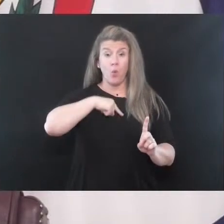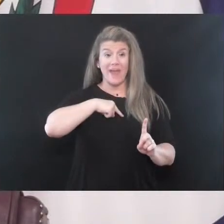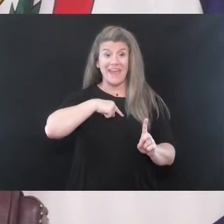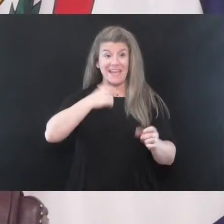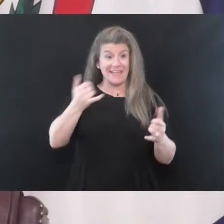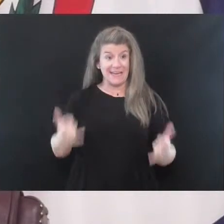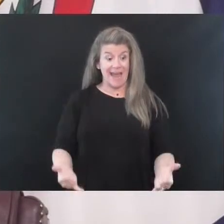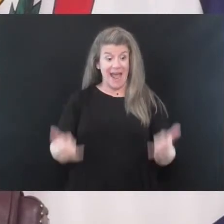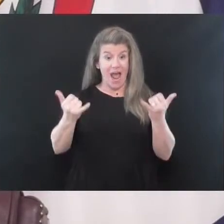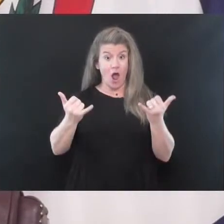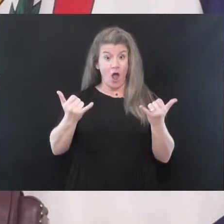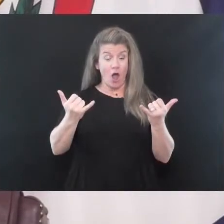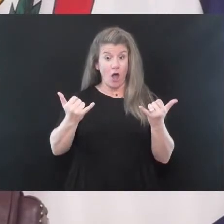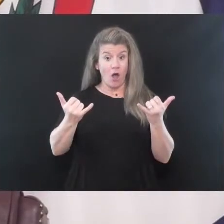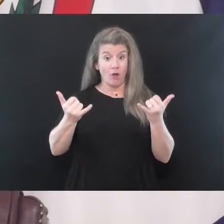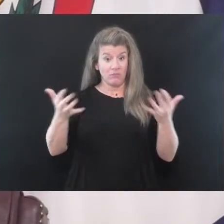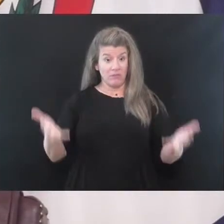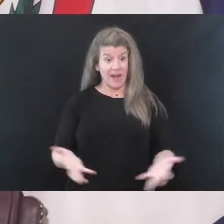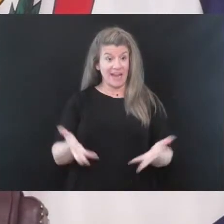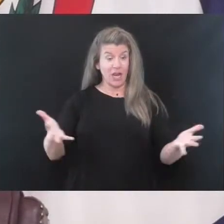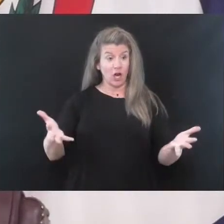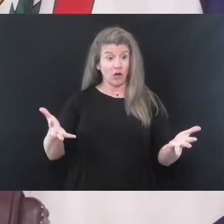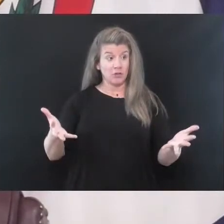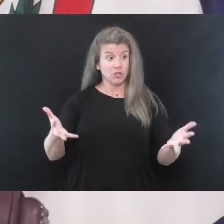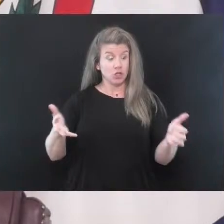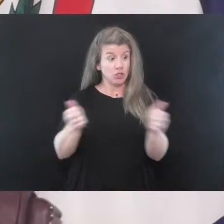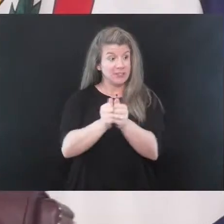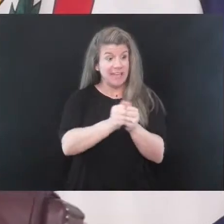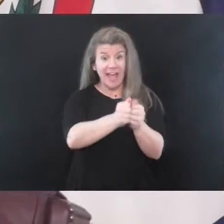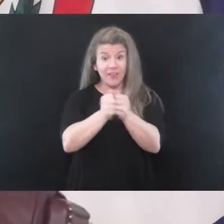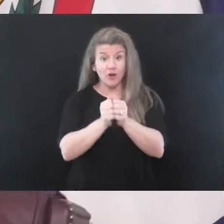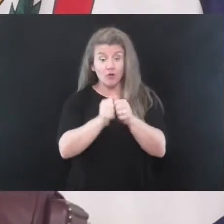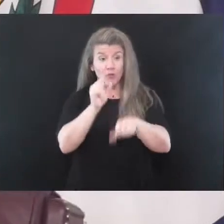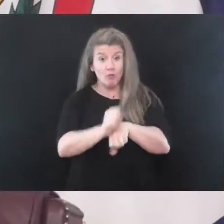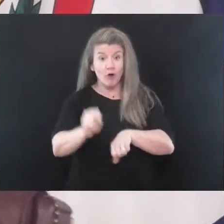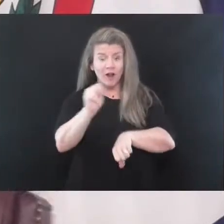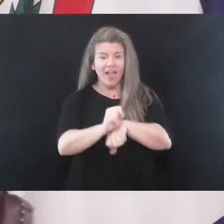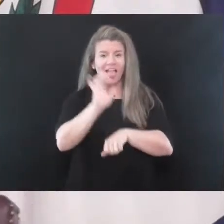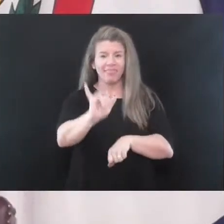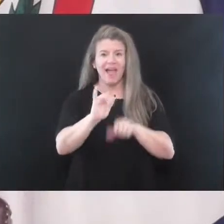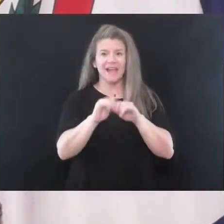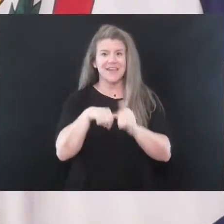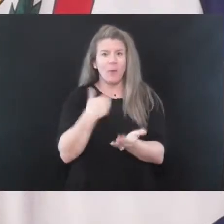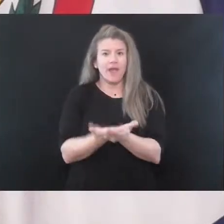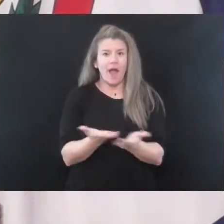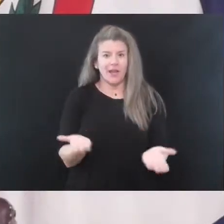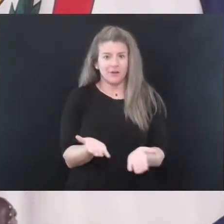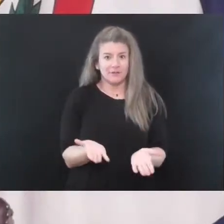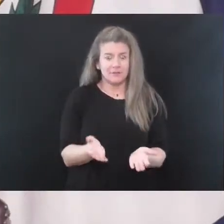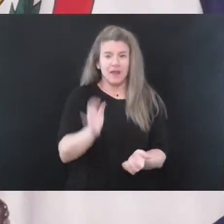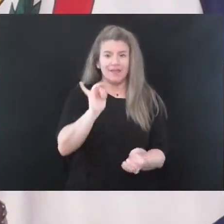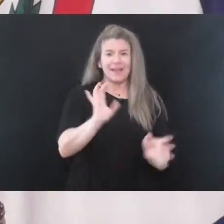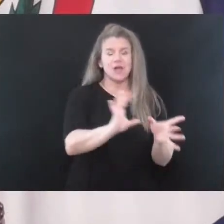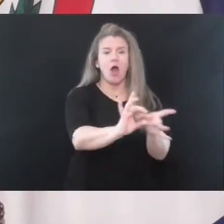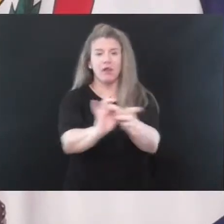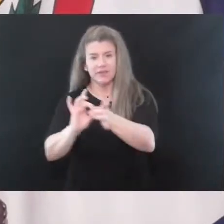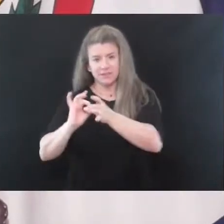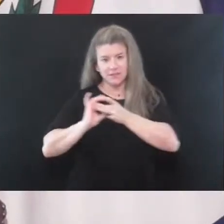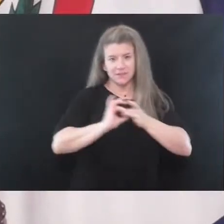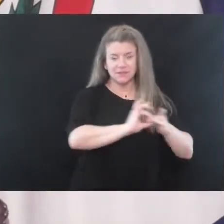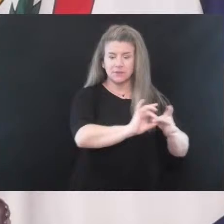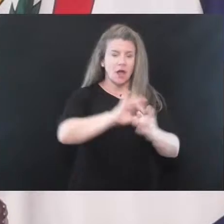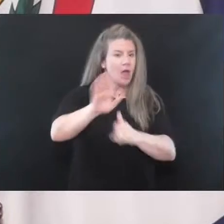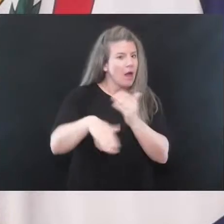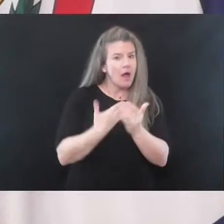gotten to by pulling the rope together. That's all of us. That's everybody. That's all West